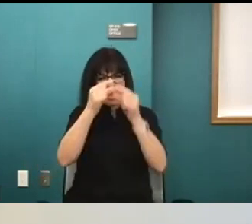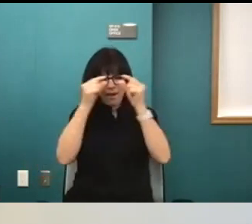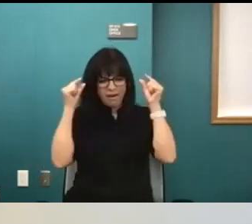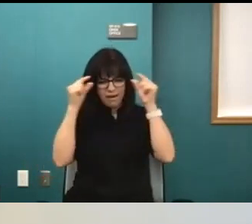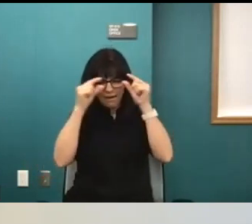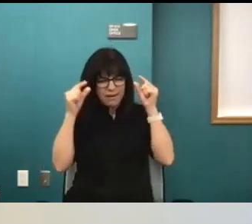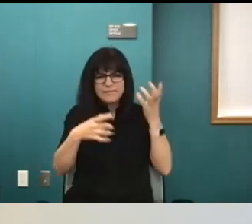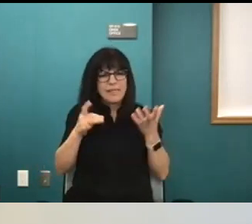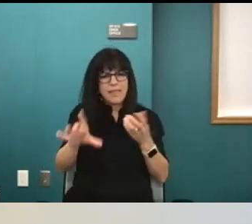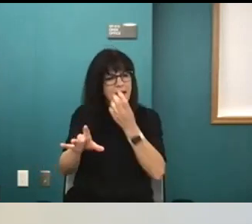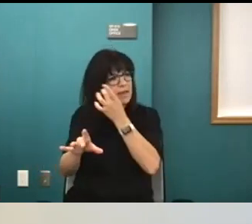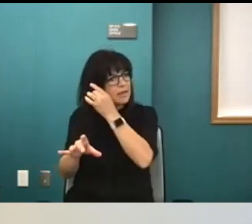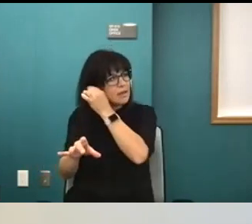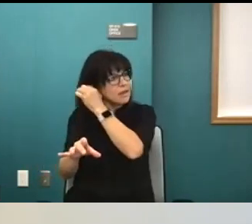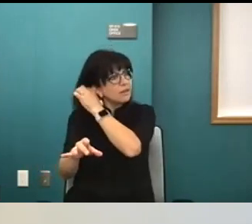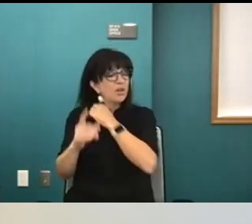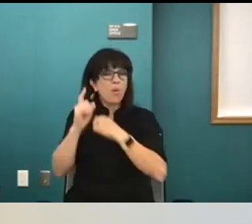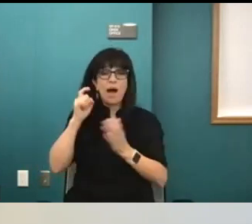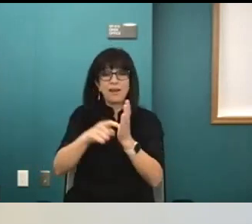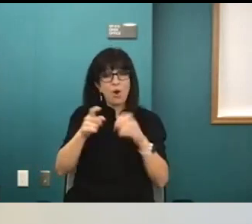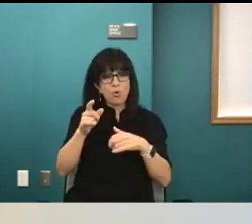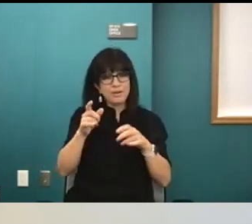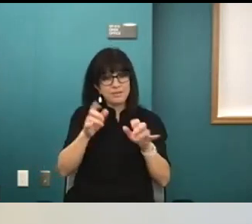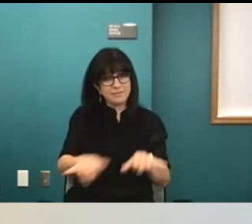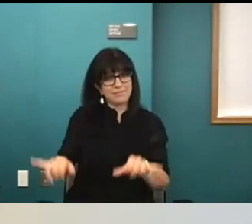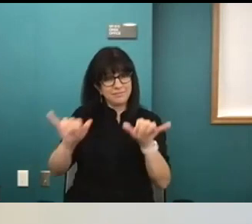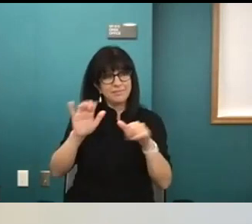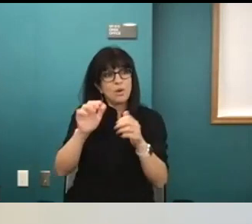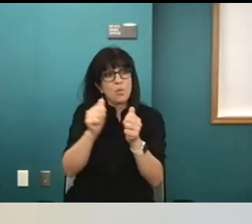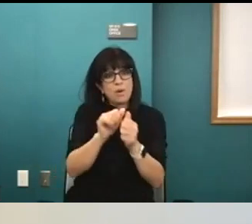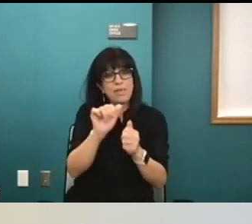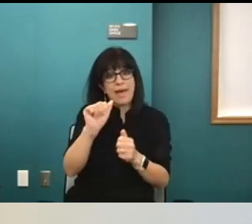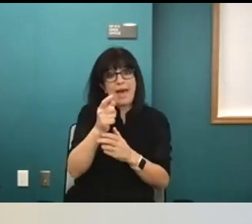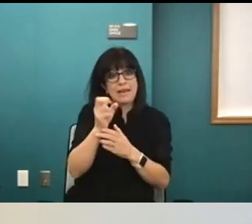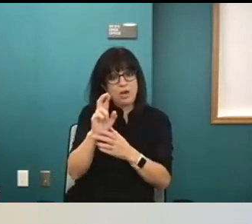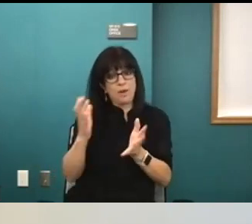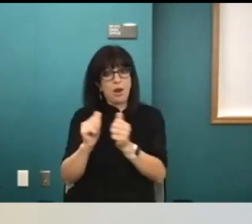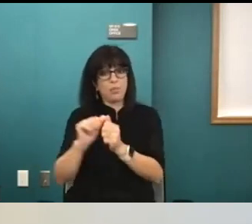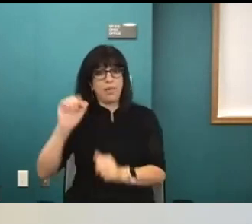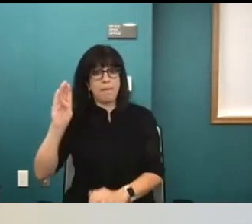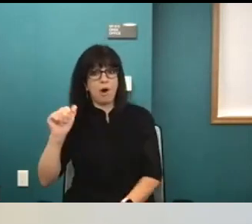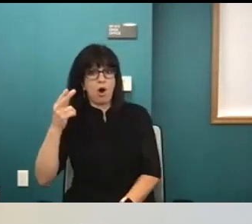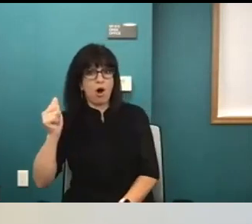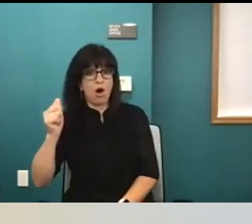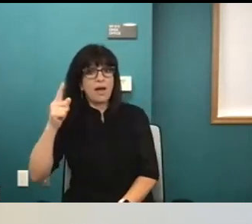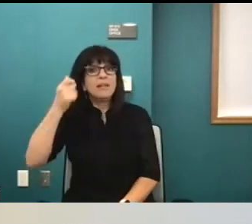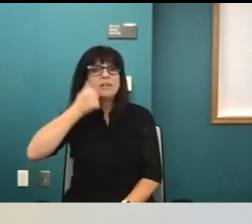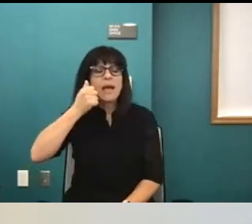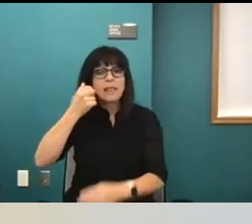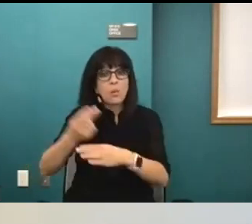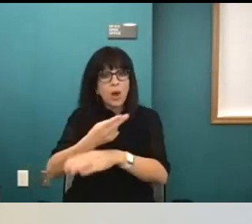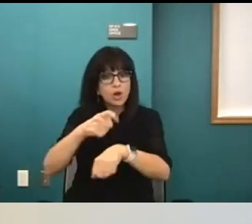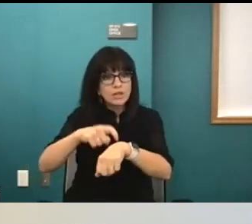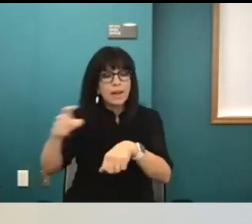actually noticed, and this is universally across all my kids in Adhere versus Baha, daily wear time significantly